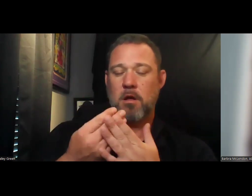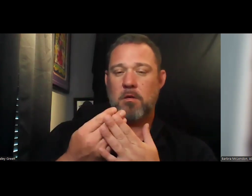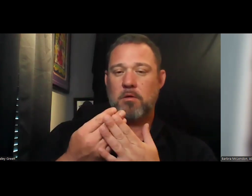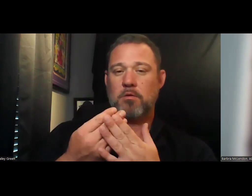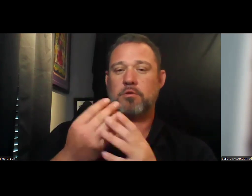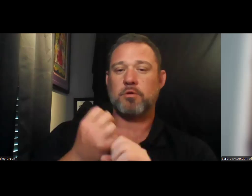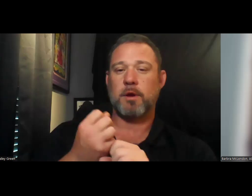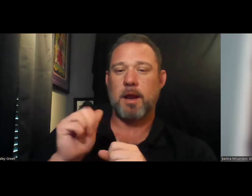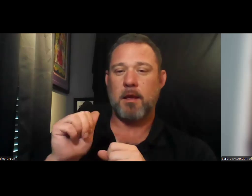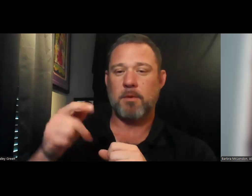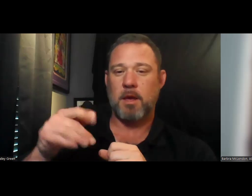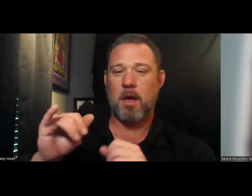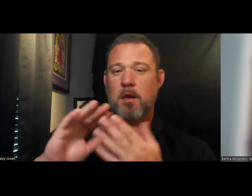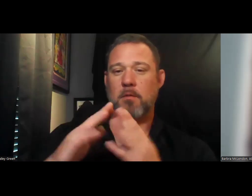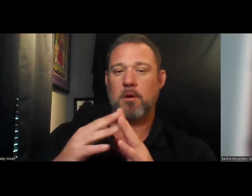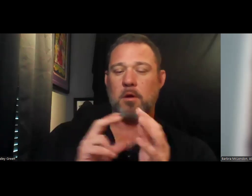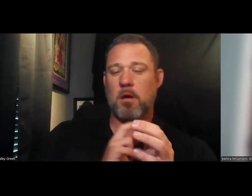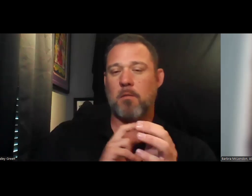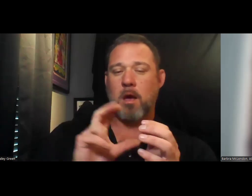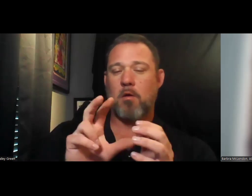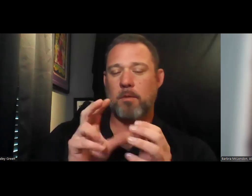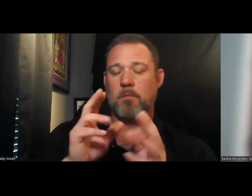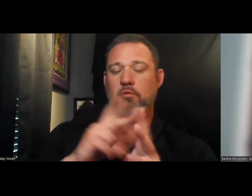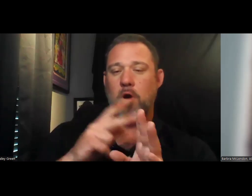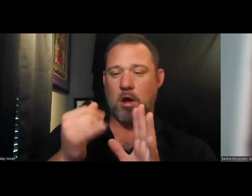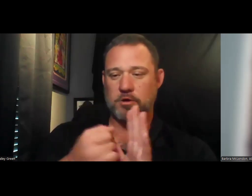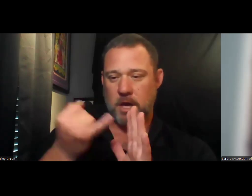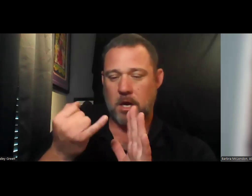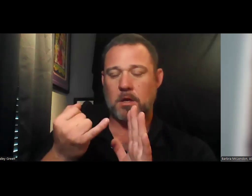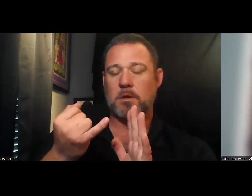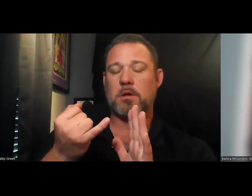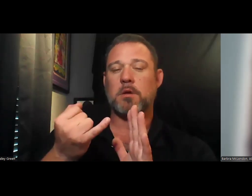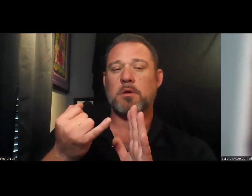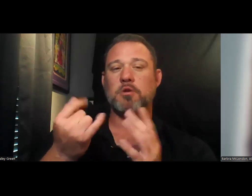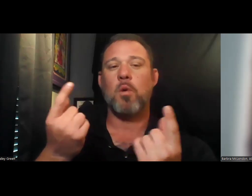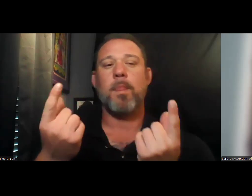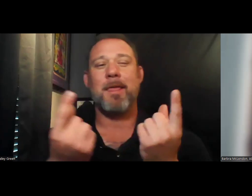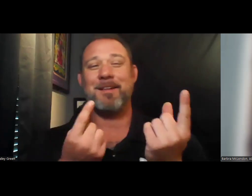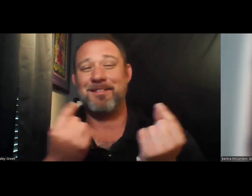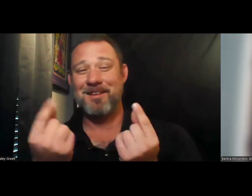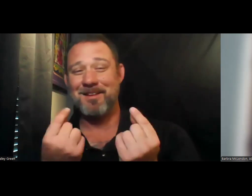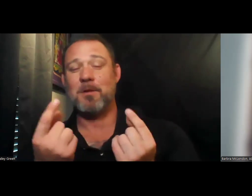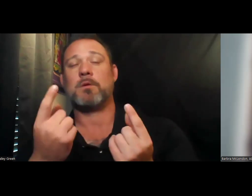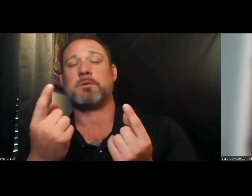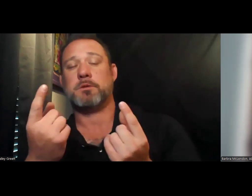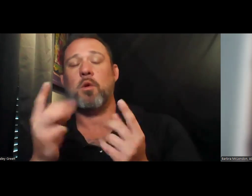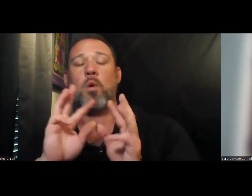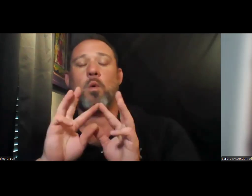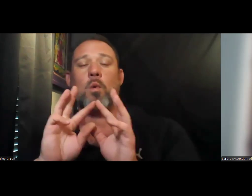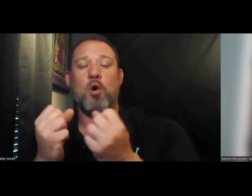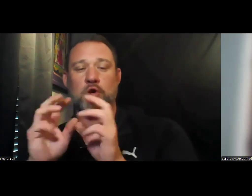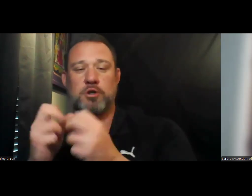an AAPI community empowerment project. And so what they did with that was a series of workshops for